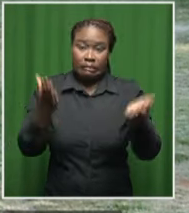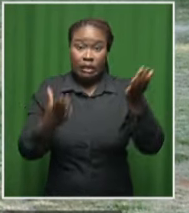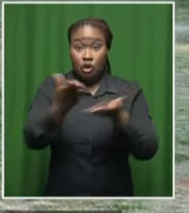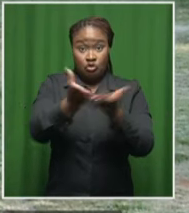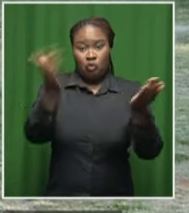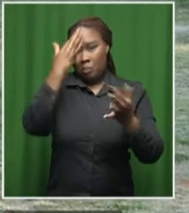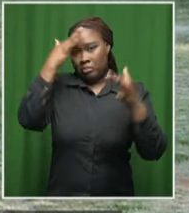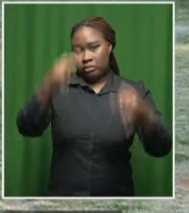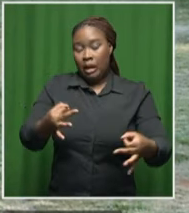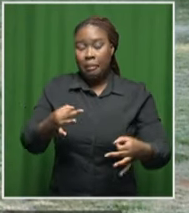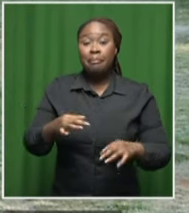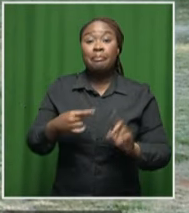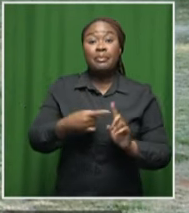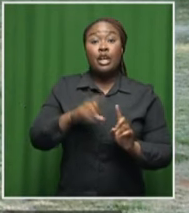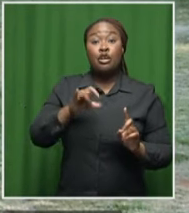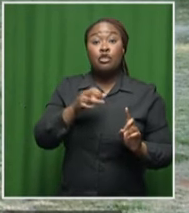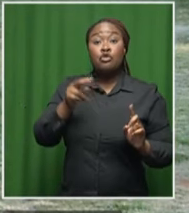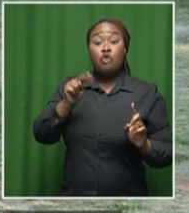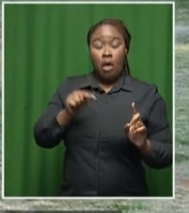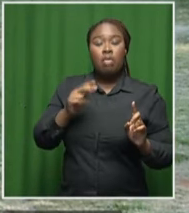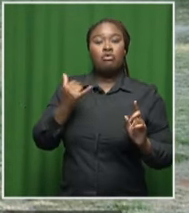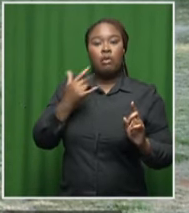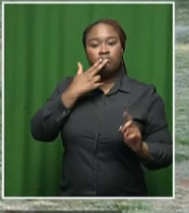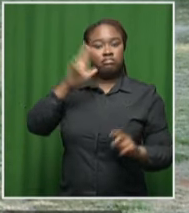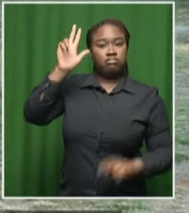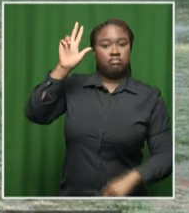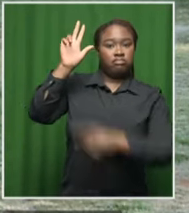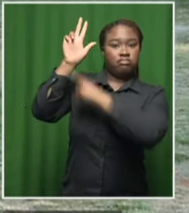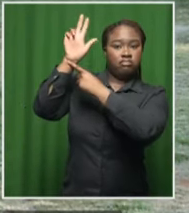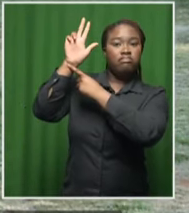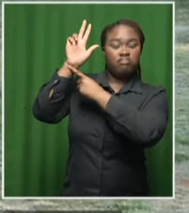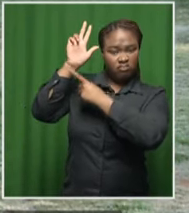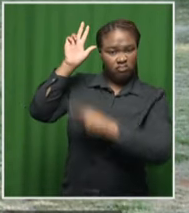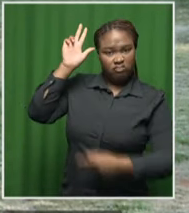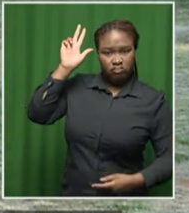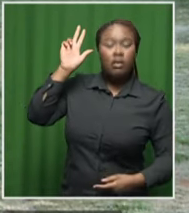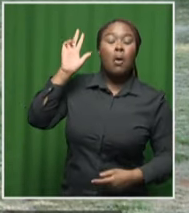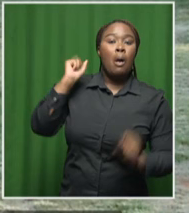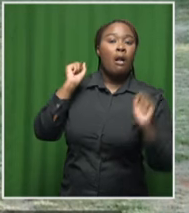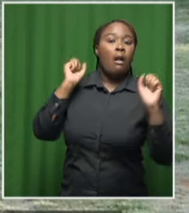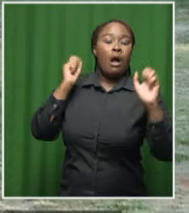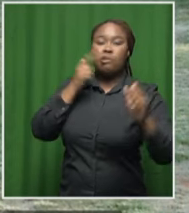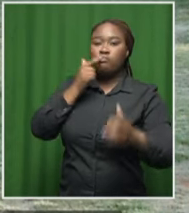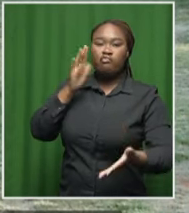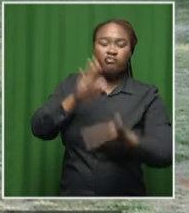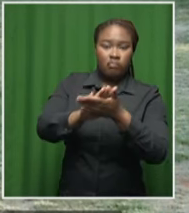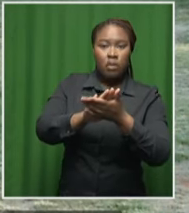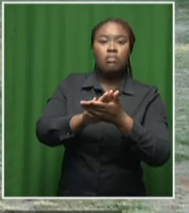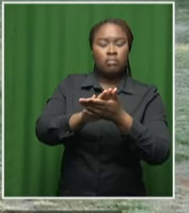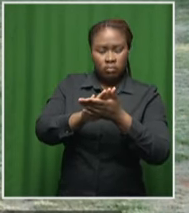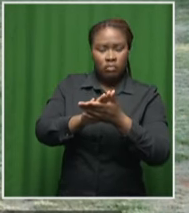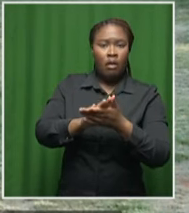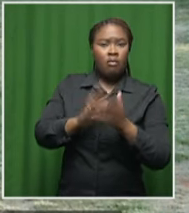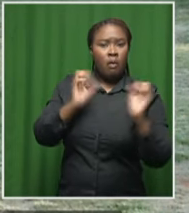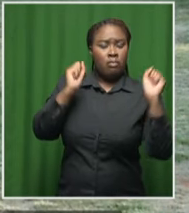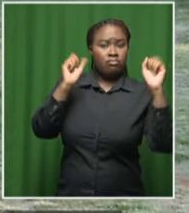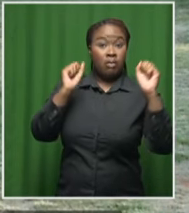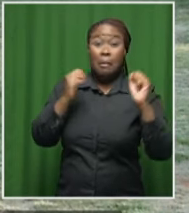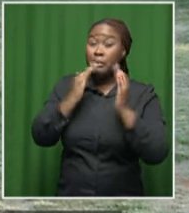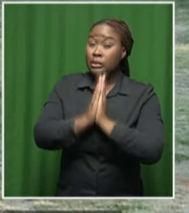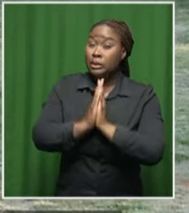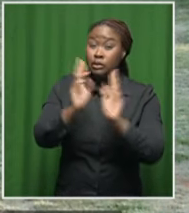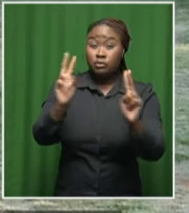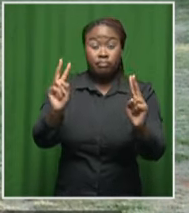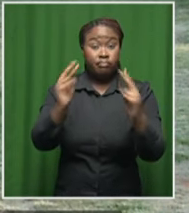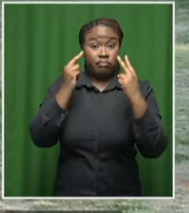leader of the DA, will be making his commitment and his contract to the people of South Africa. I do implore our SABC viewers to stay